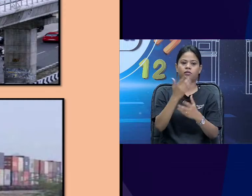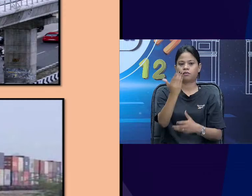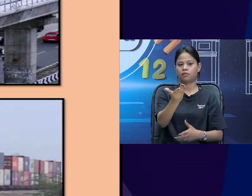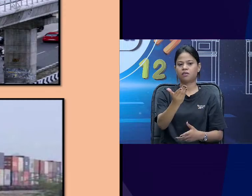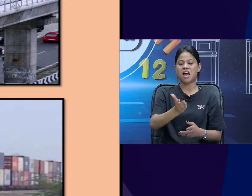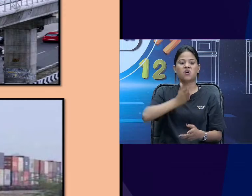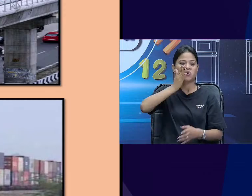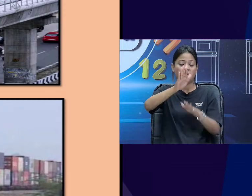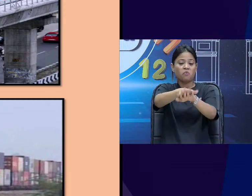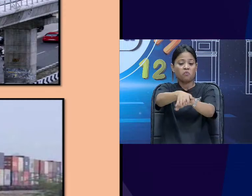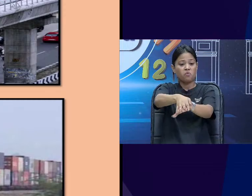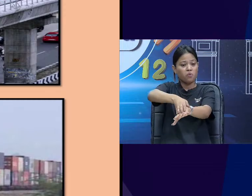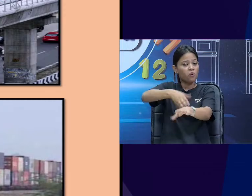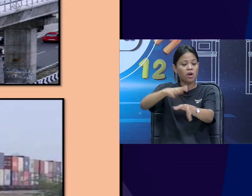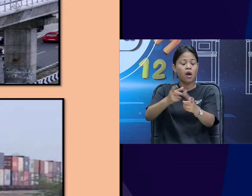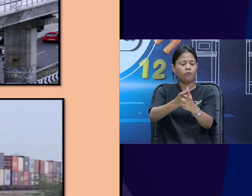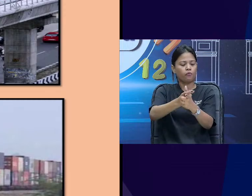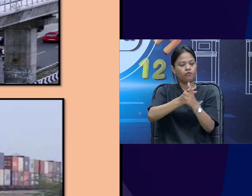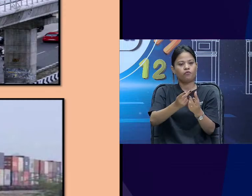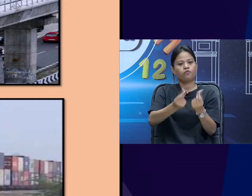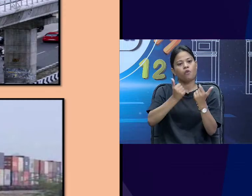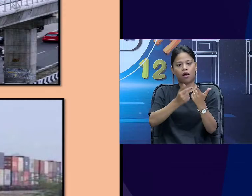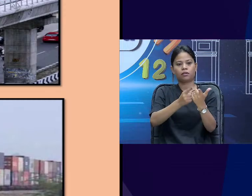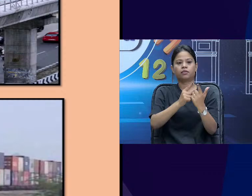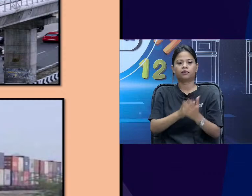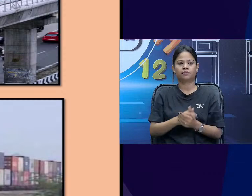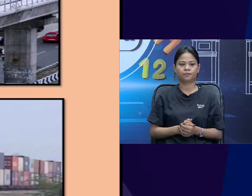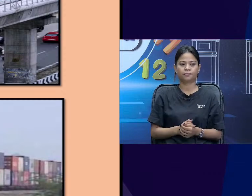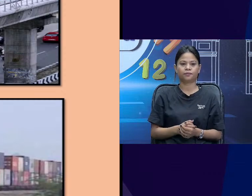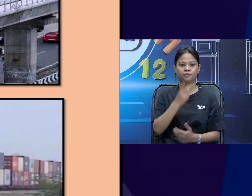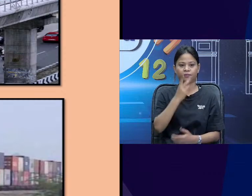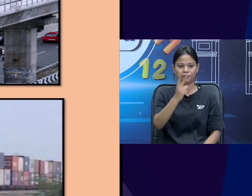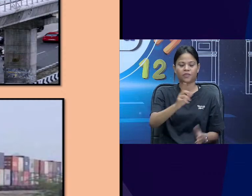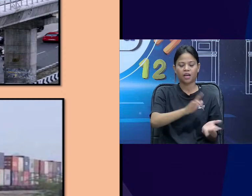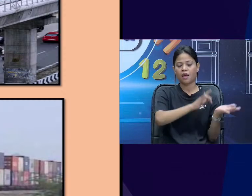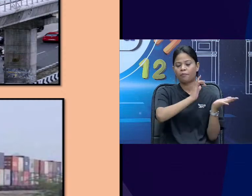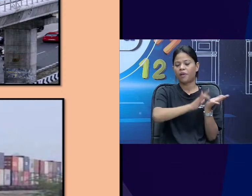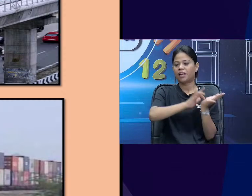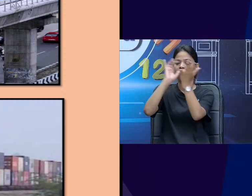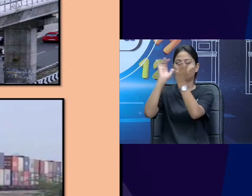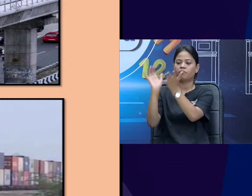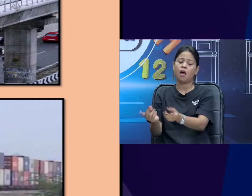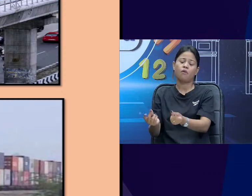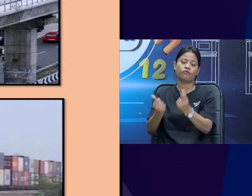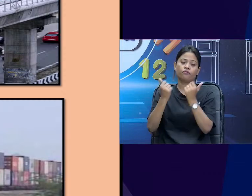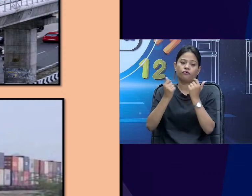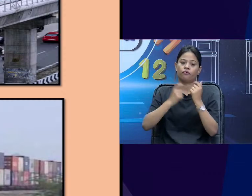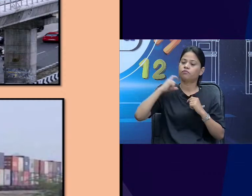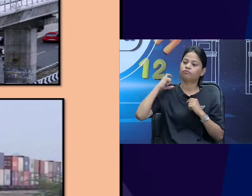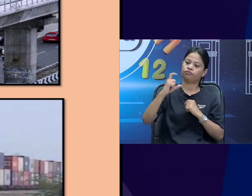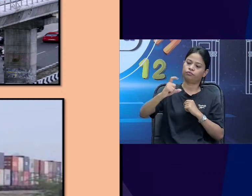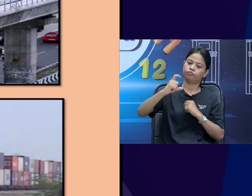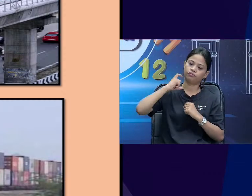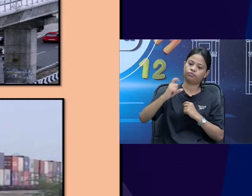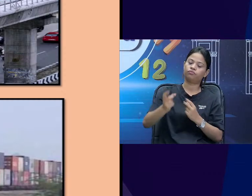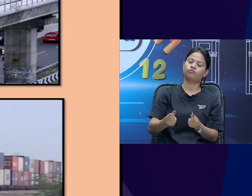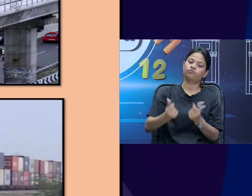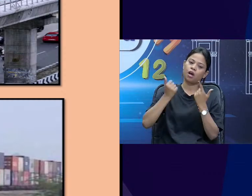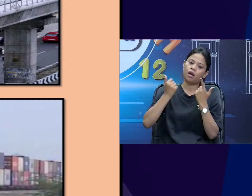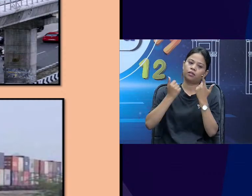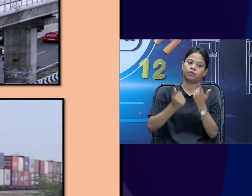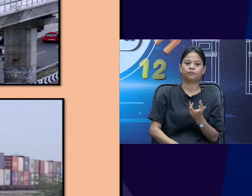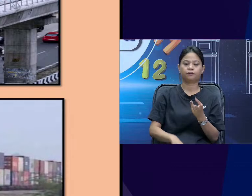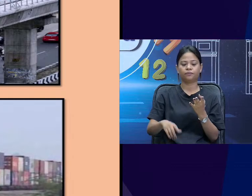carries people from to their destination, from their residence, from far places. Then we